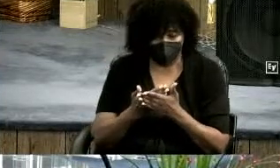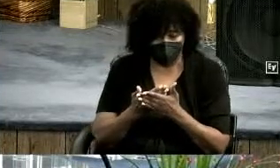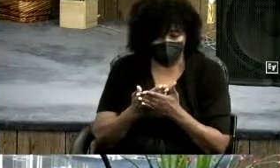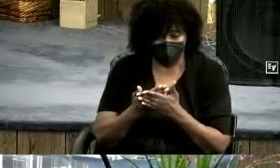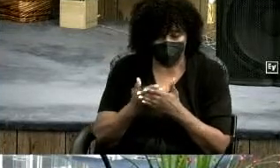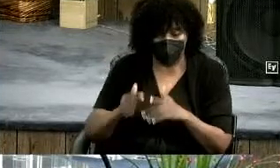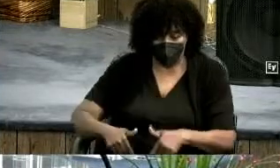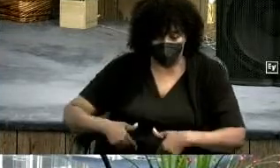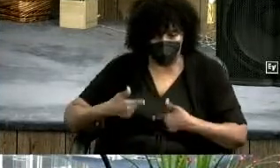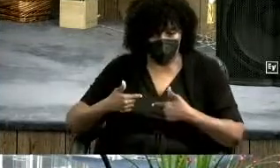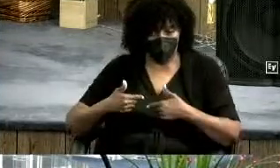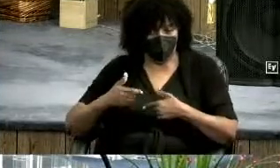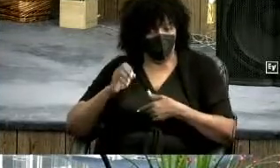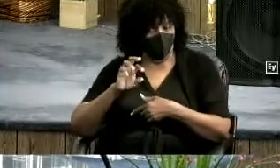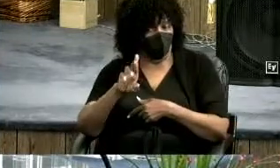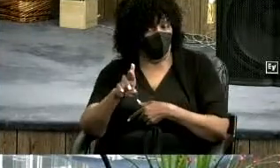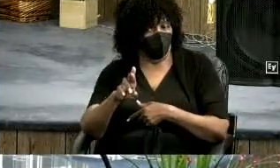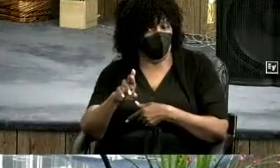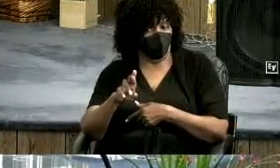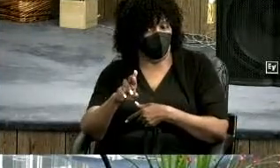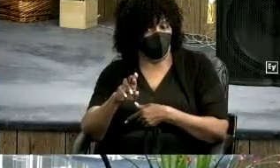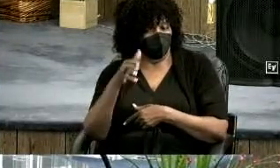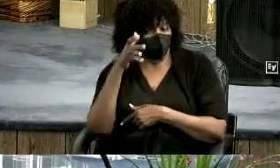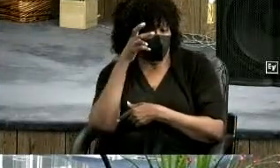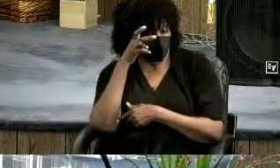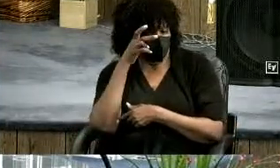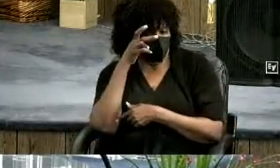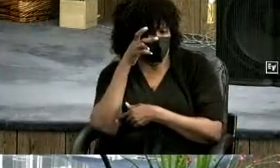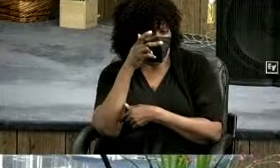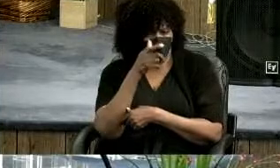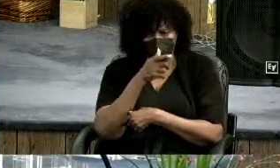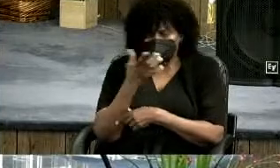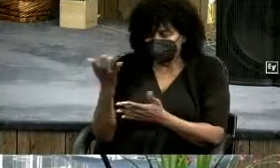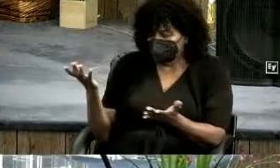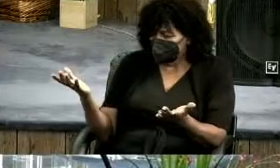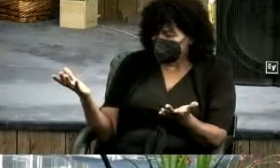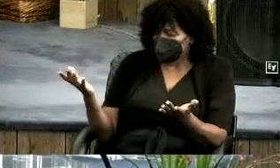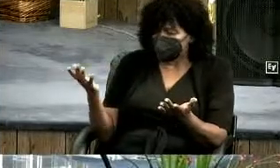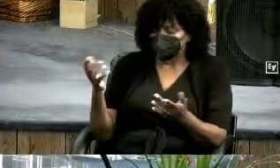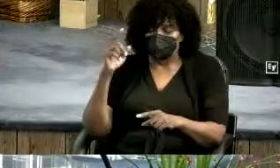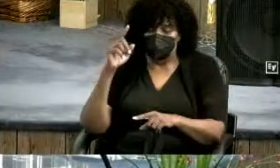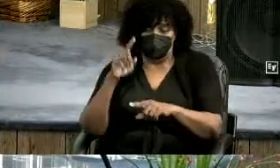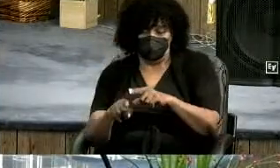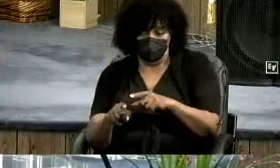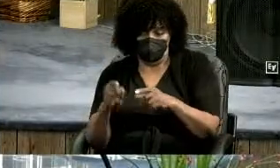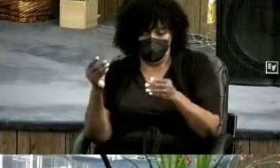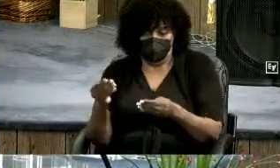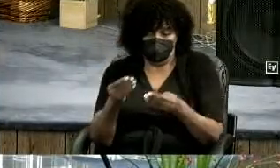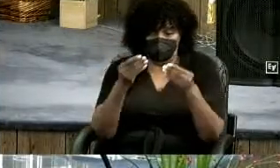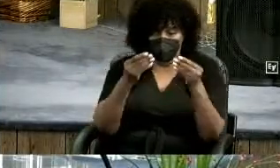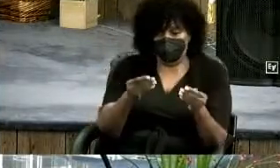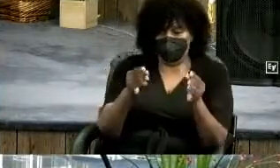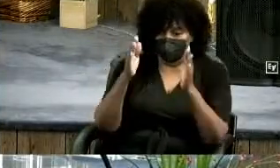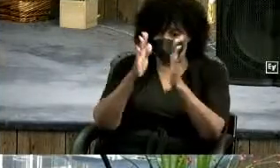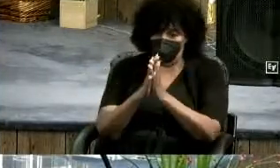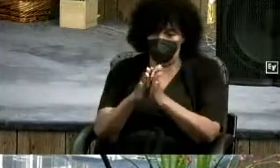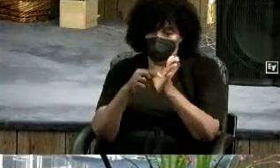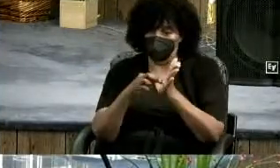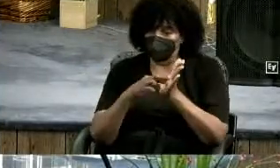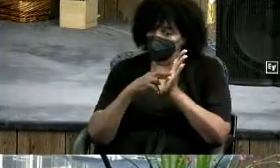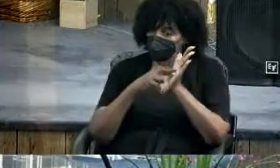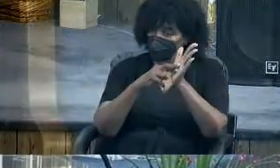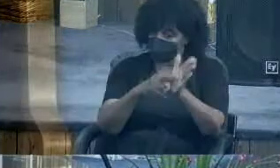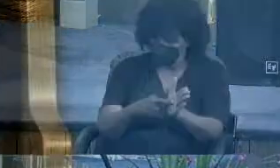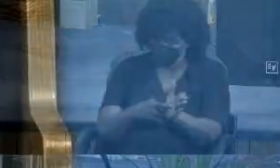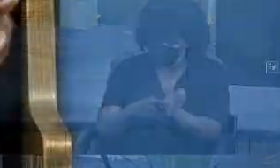is the devil putting a hook out there? I can't give my prayer request to anybody, Mother Watts, because everybody don't